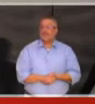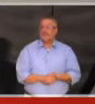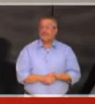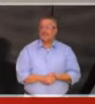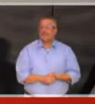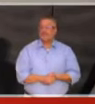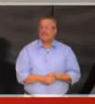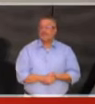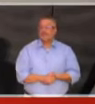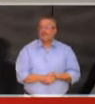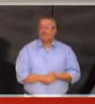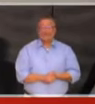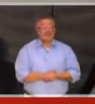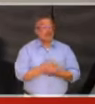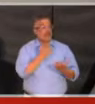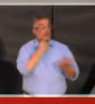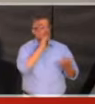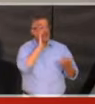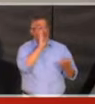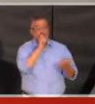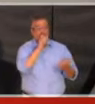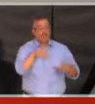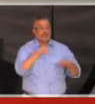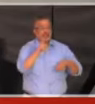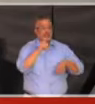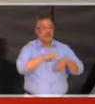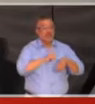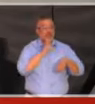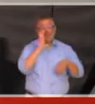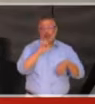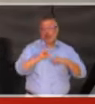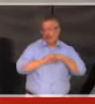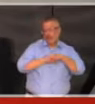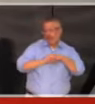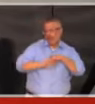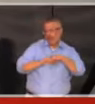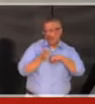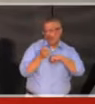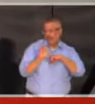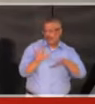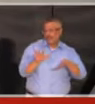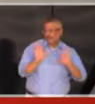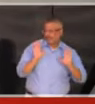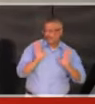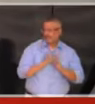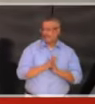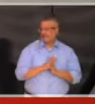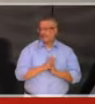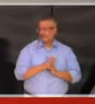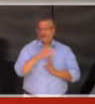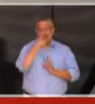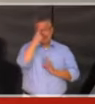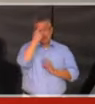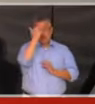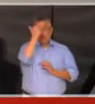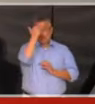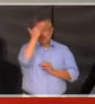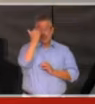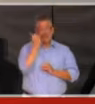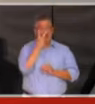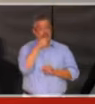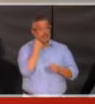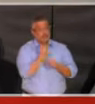I've been saying this everywhere I can. I'm not going to take up too much of your time, but I want to brag on all of you a little bit. Because I know how hard the last couple